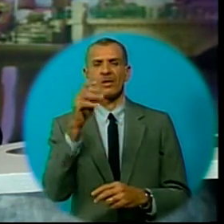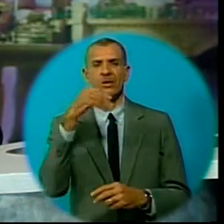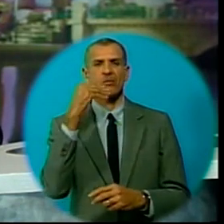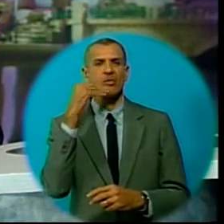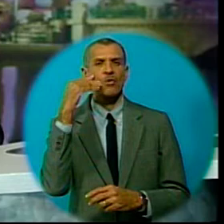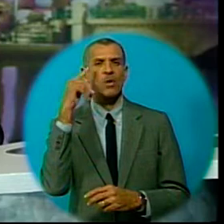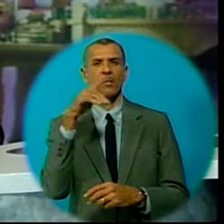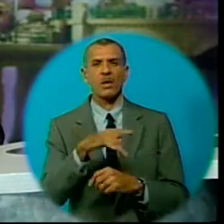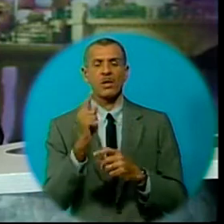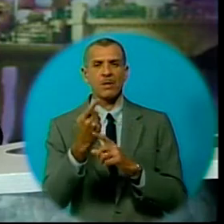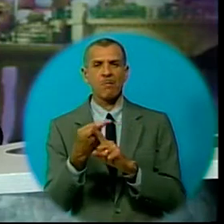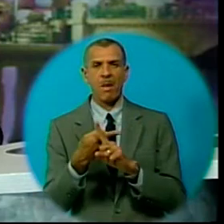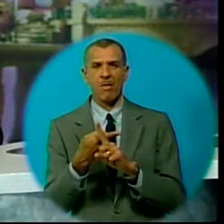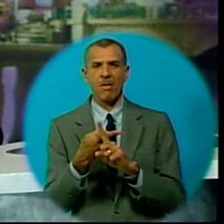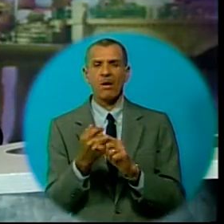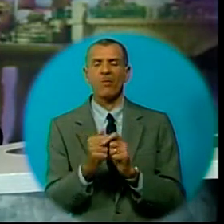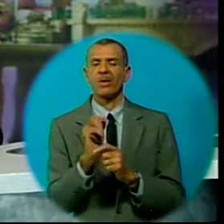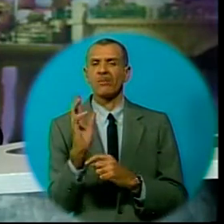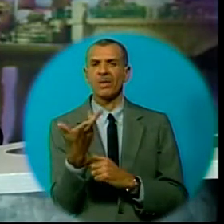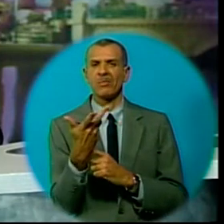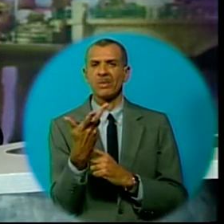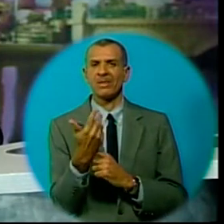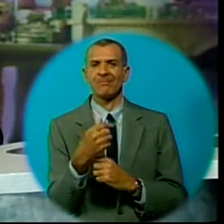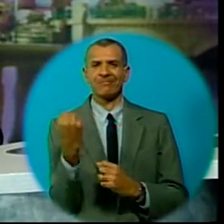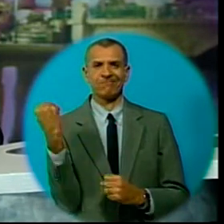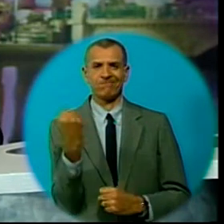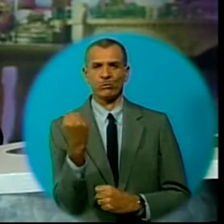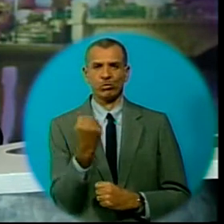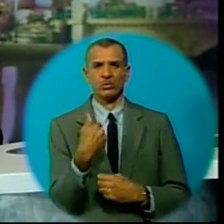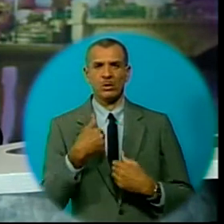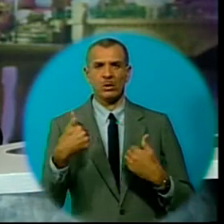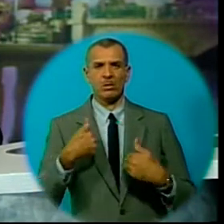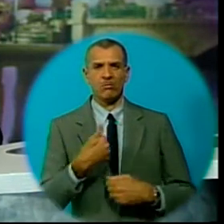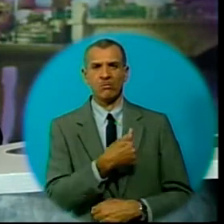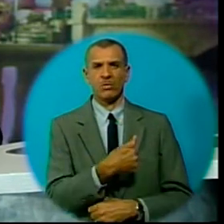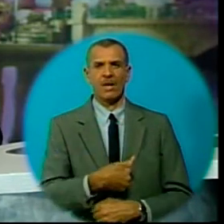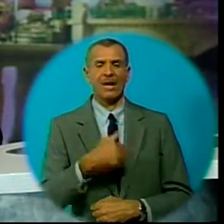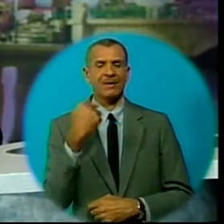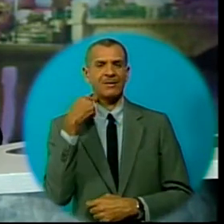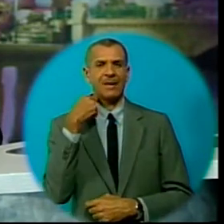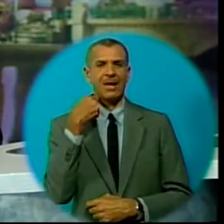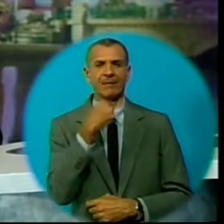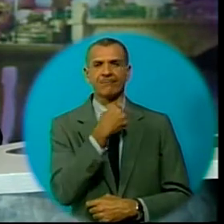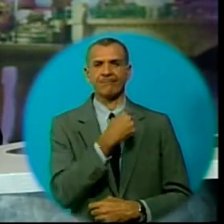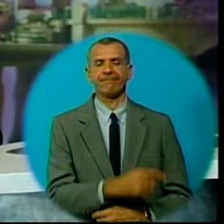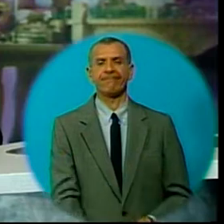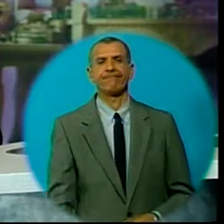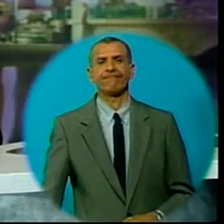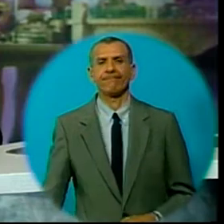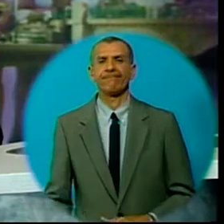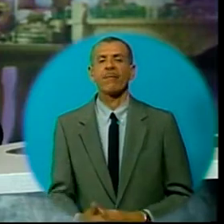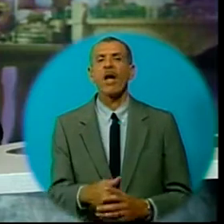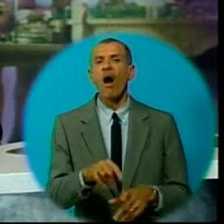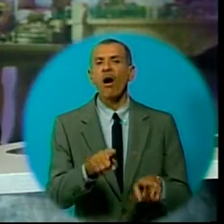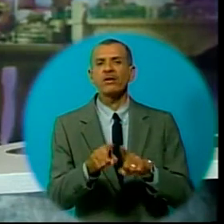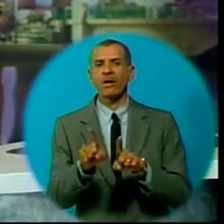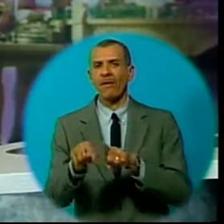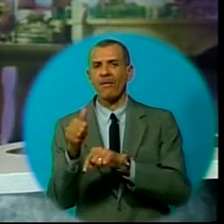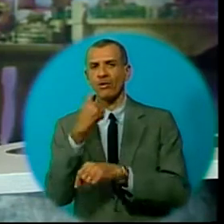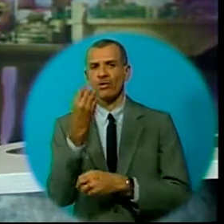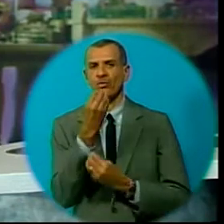home earlier this month with what appeared to be stab wounds to his chest and neck. In other news